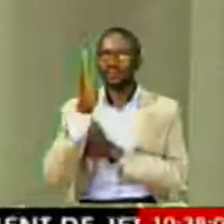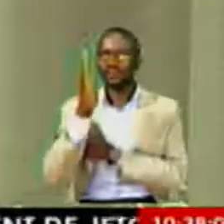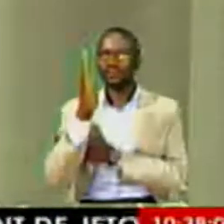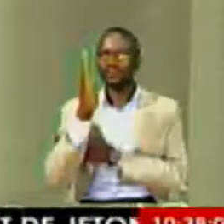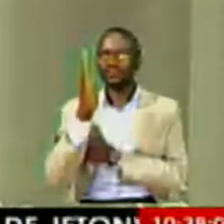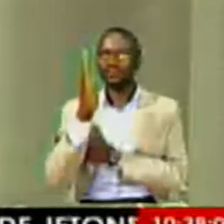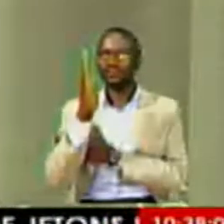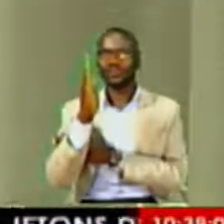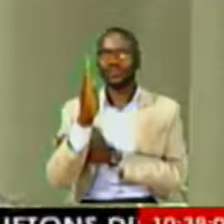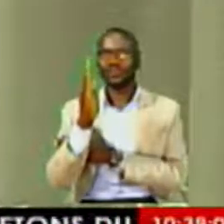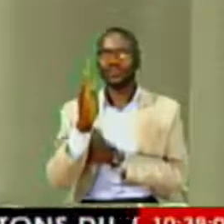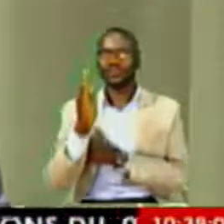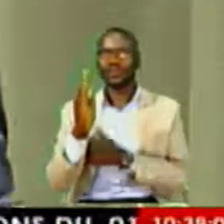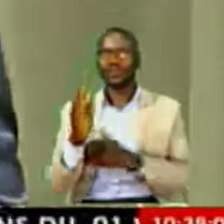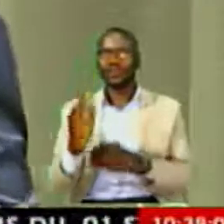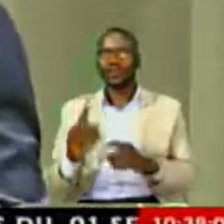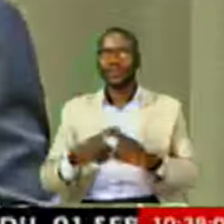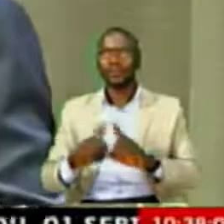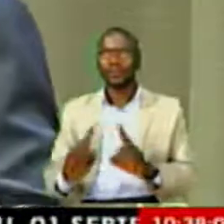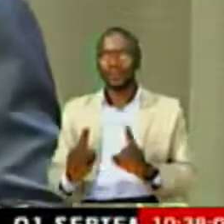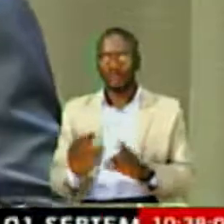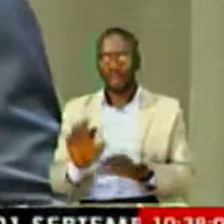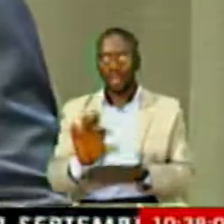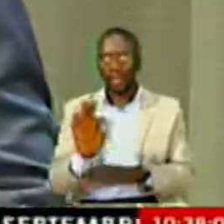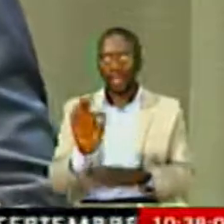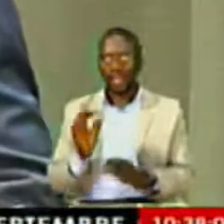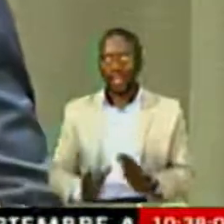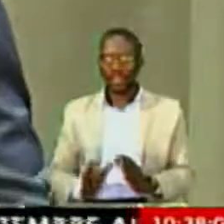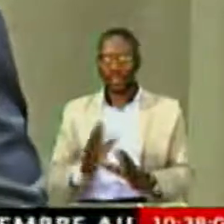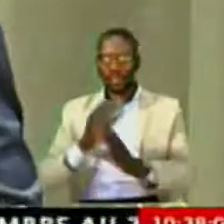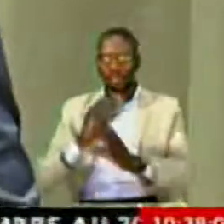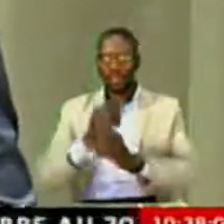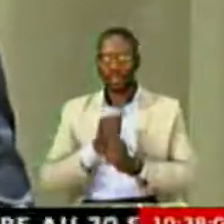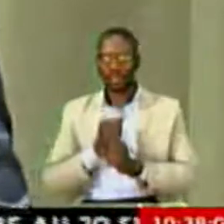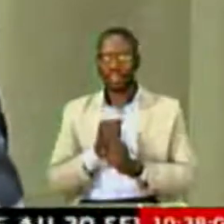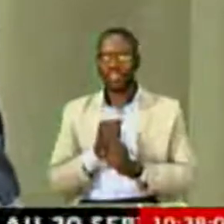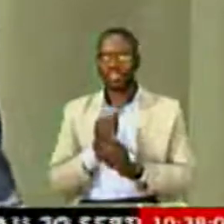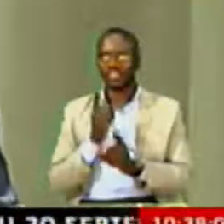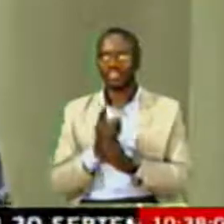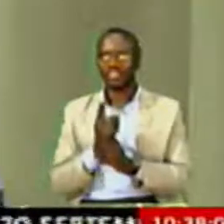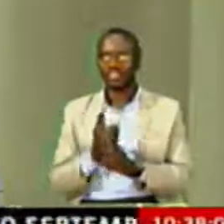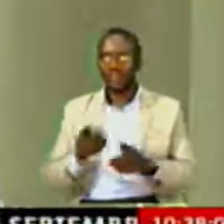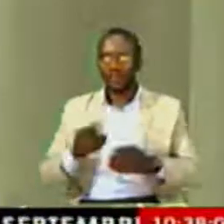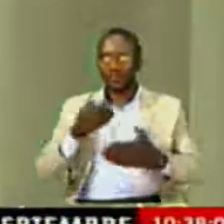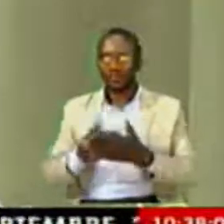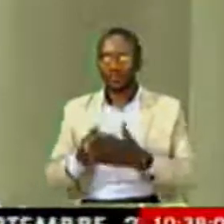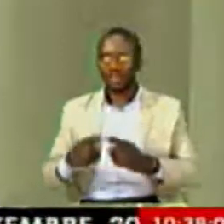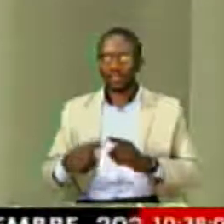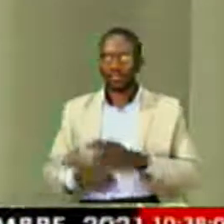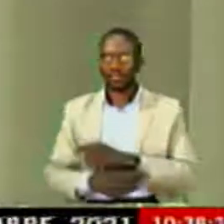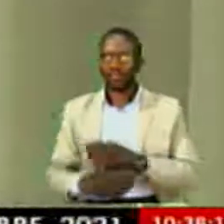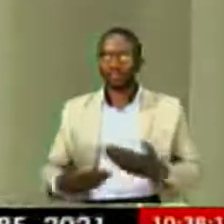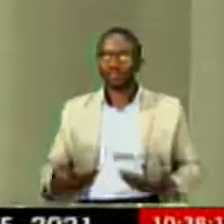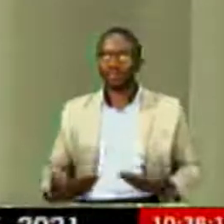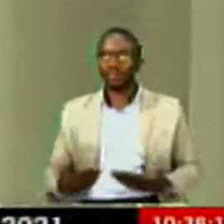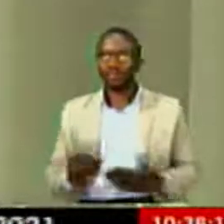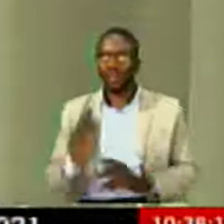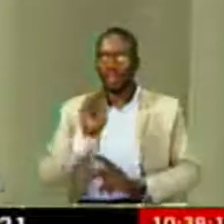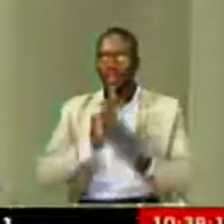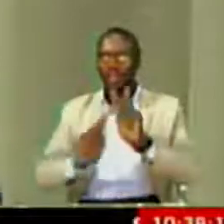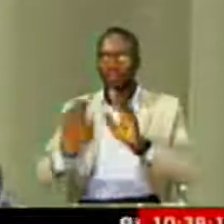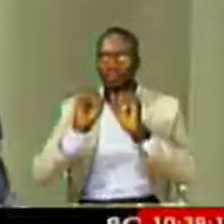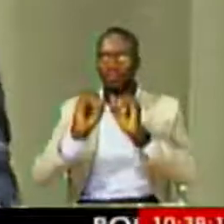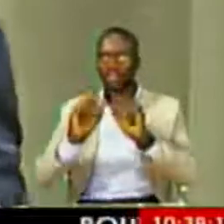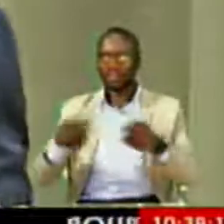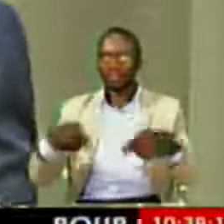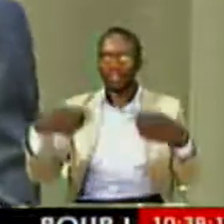Mais les élus ont obtenu. But the elect have received it. Même aujourd'hui, even today, beaucoup vont à l'église. Many go